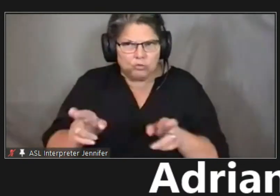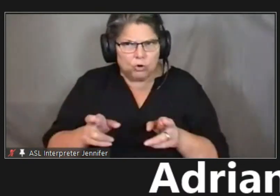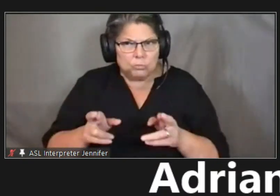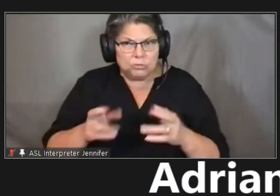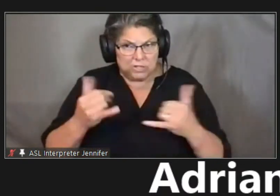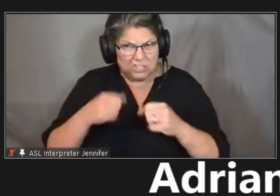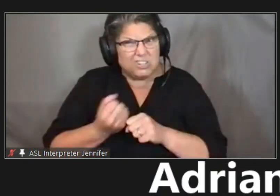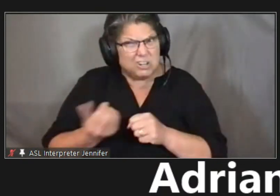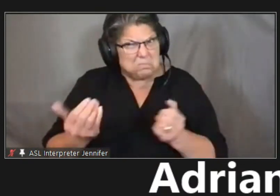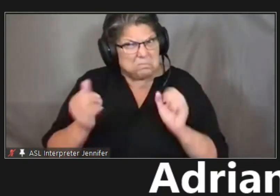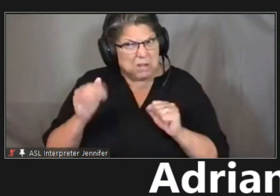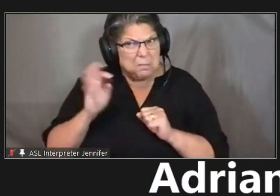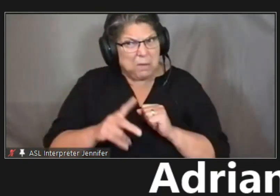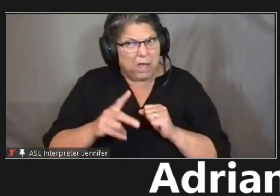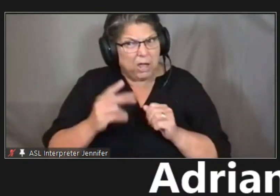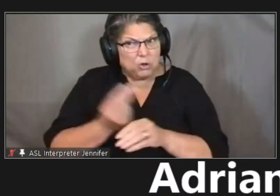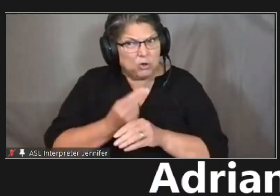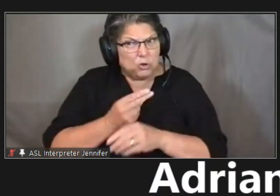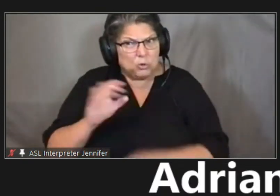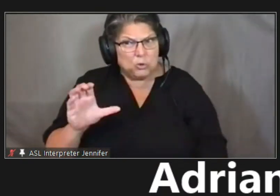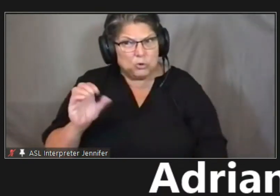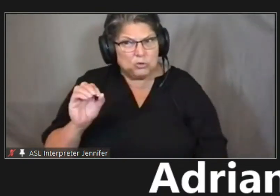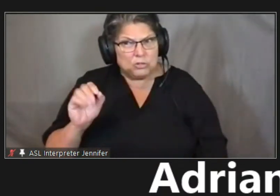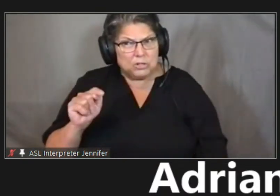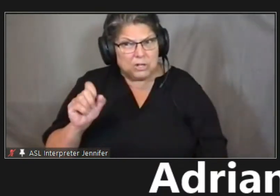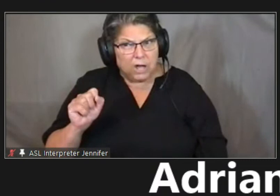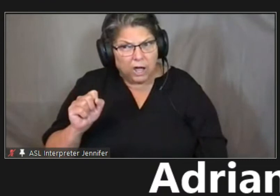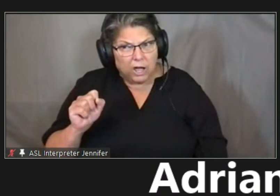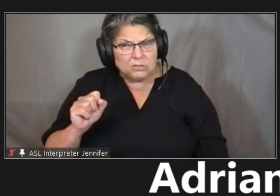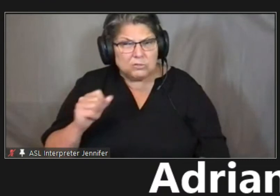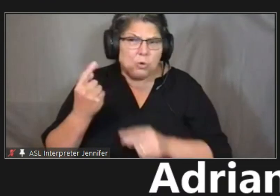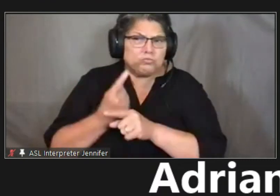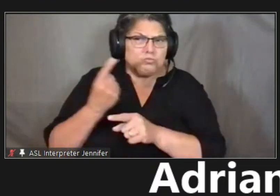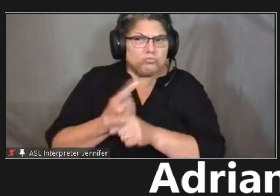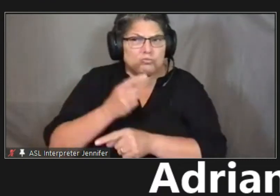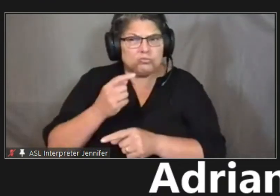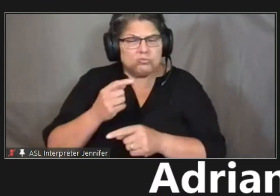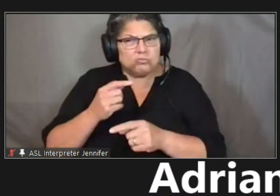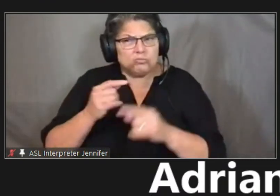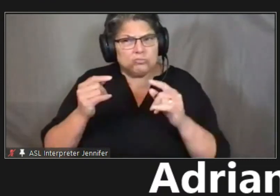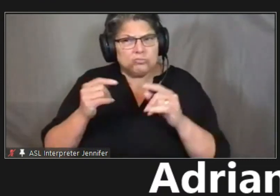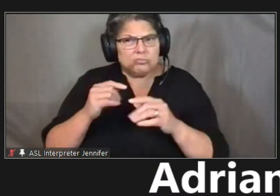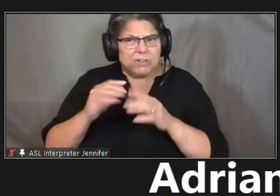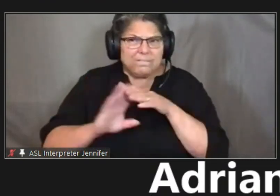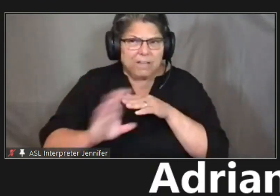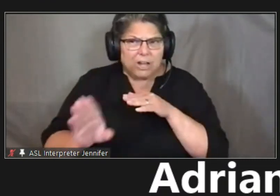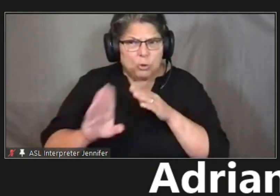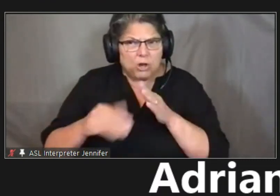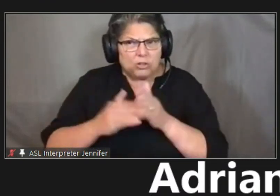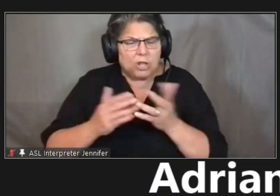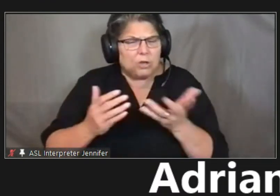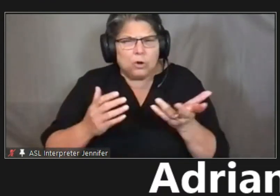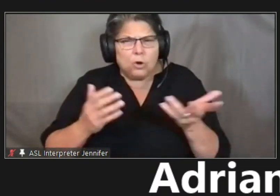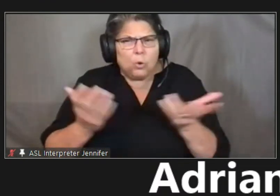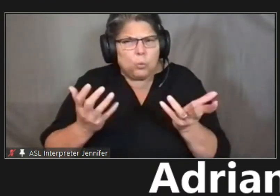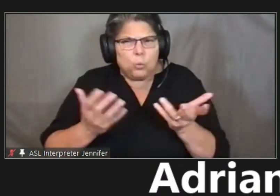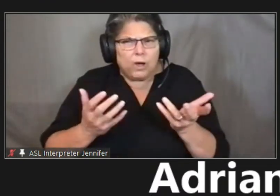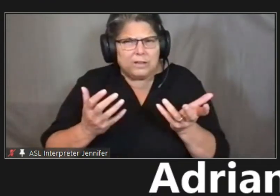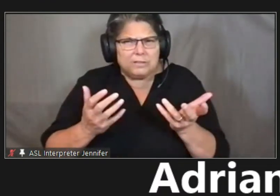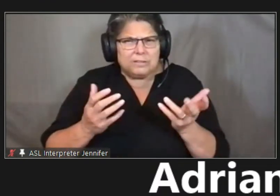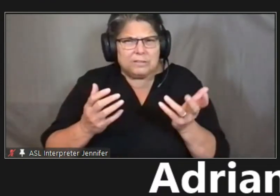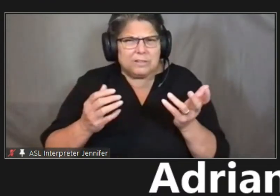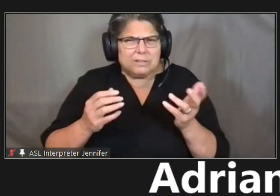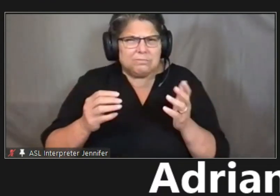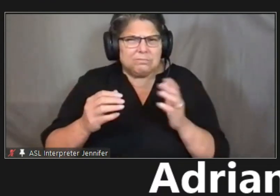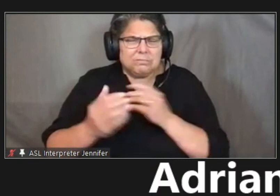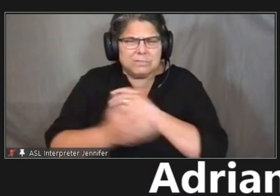cots again, or would it be more of a traditional evacuation center? What kind of capacity is the county and the state going to have to respond to that?